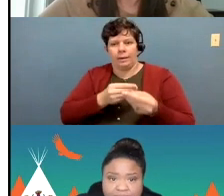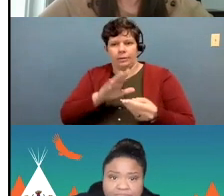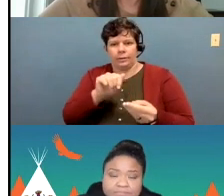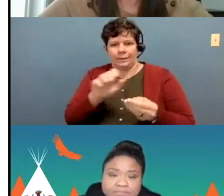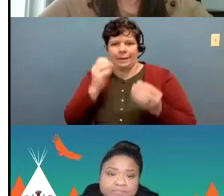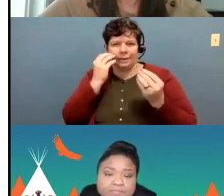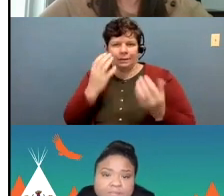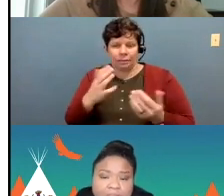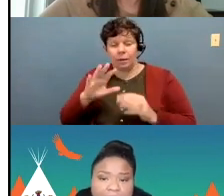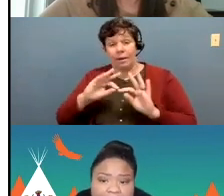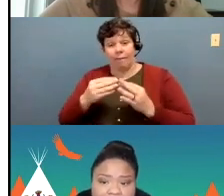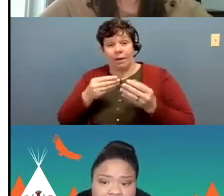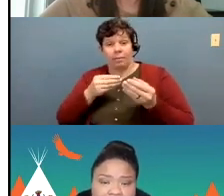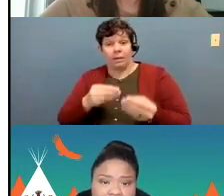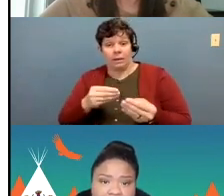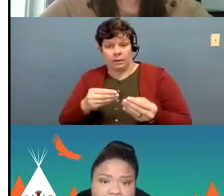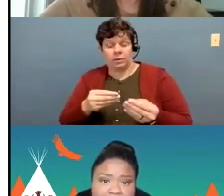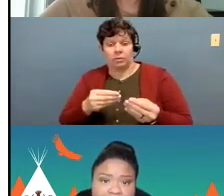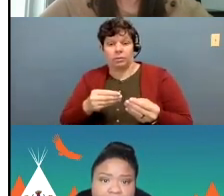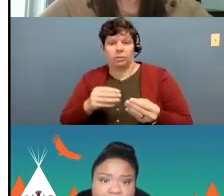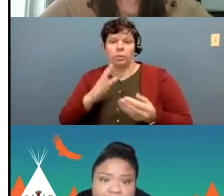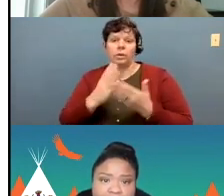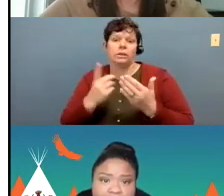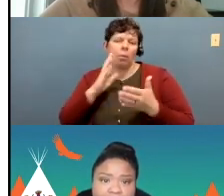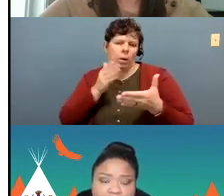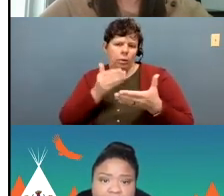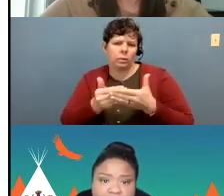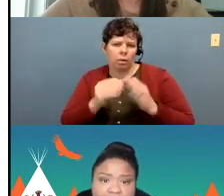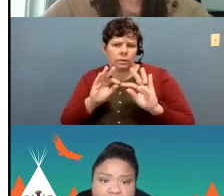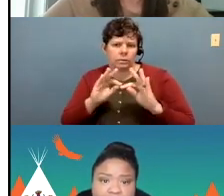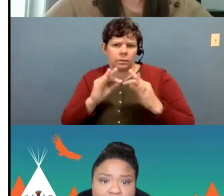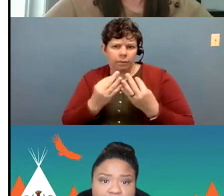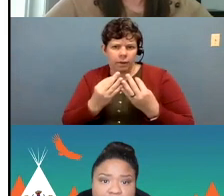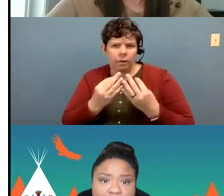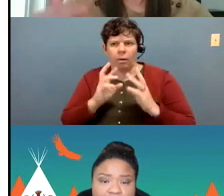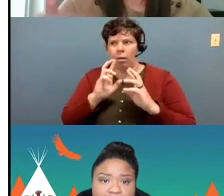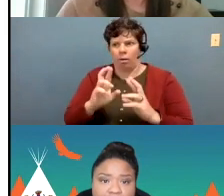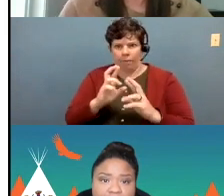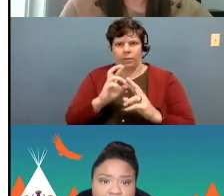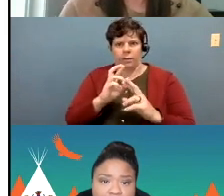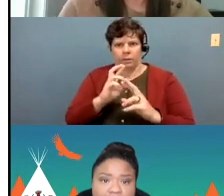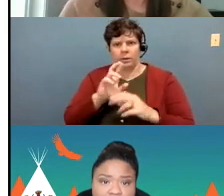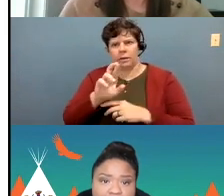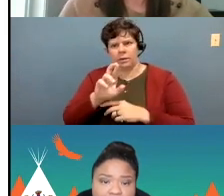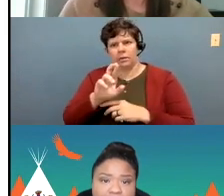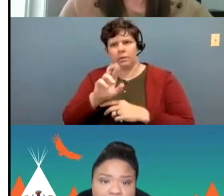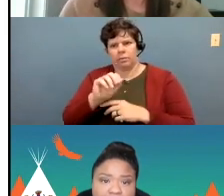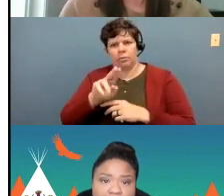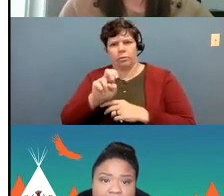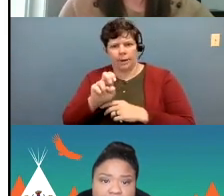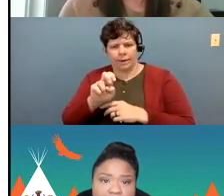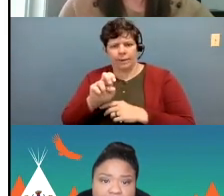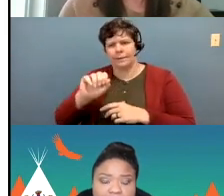if family is entering or someone close to the family is entering the case, hopefully we're getting that correct race or ethnicity